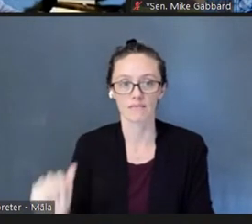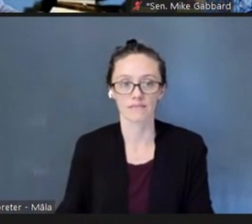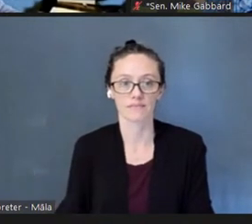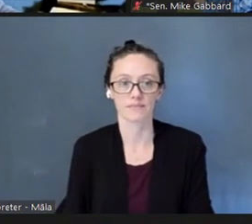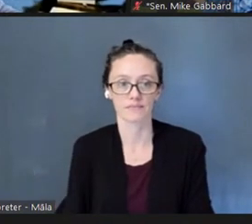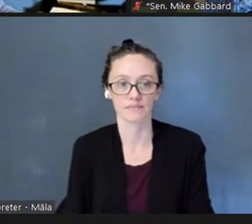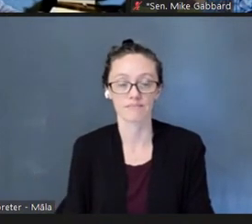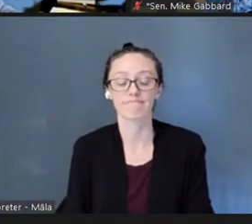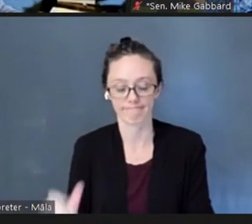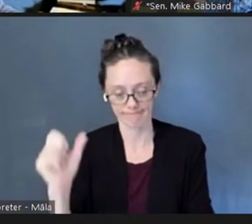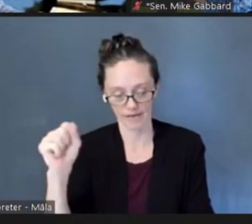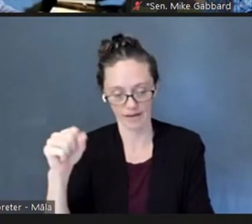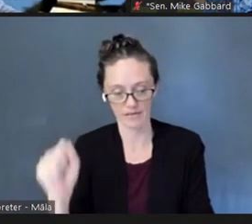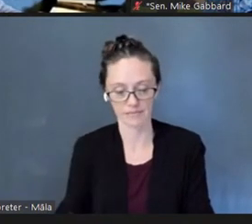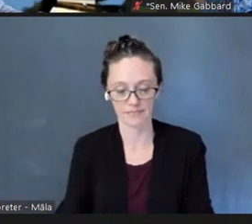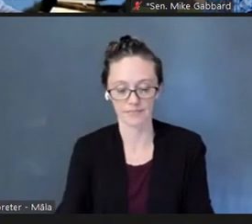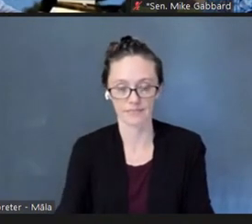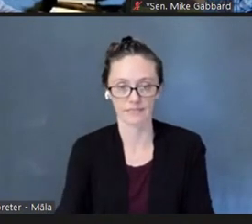Aye.